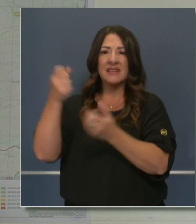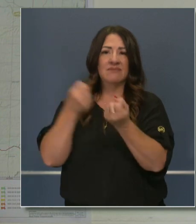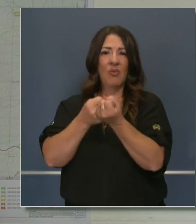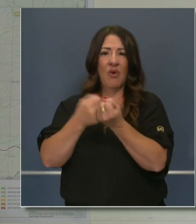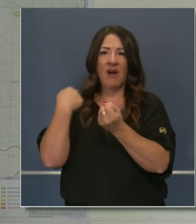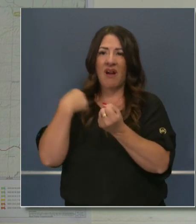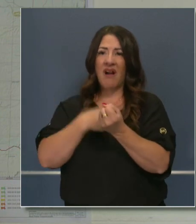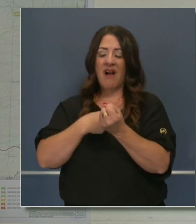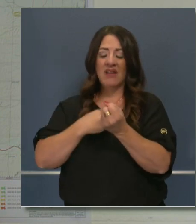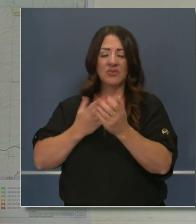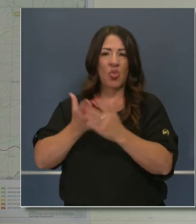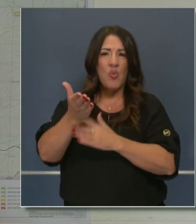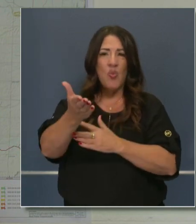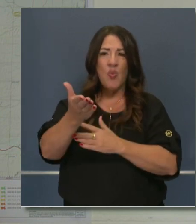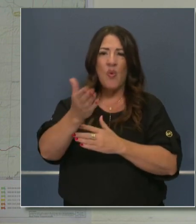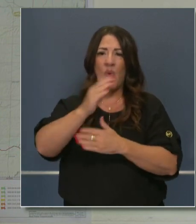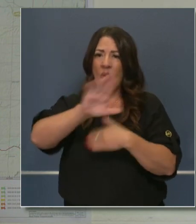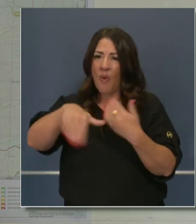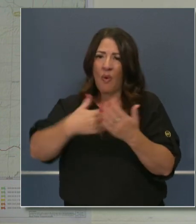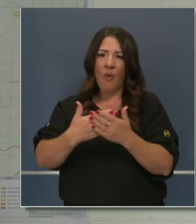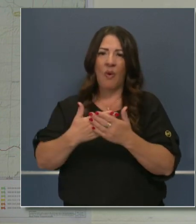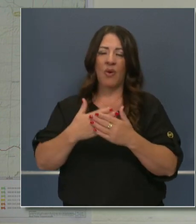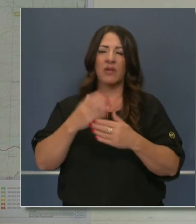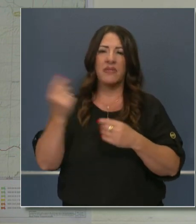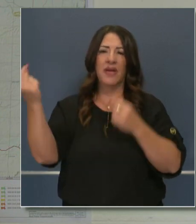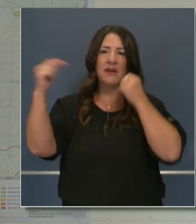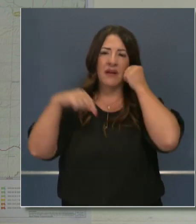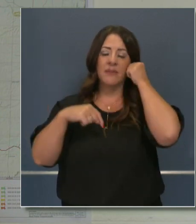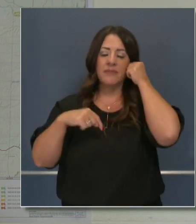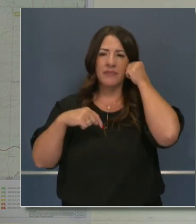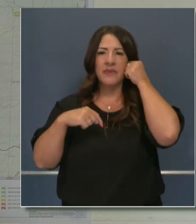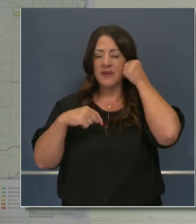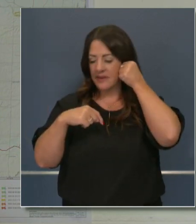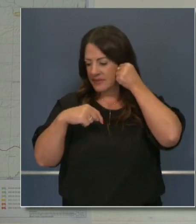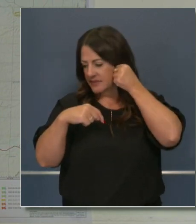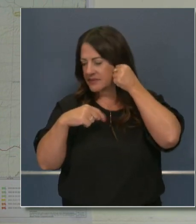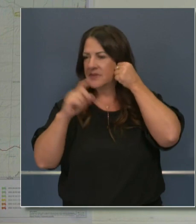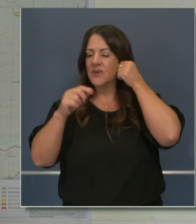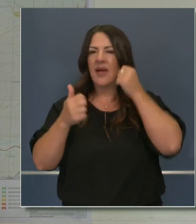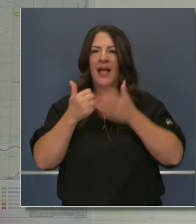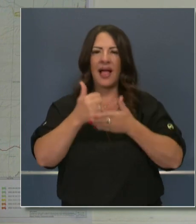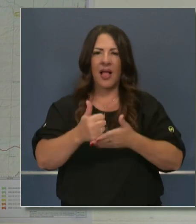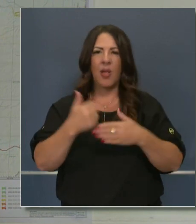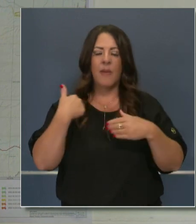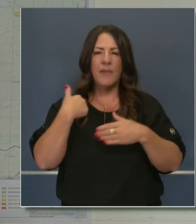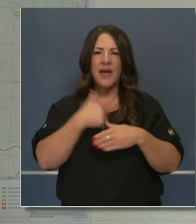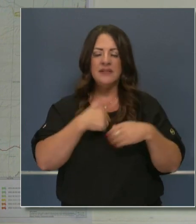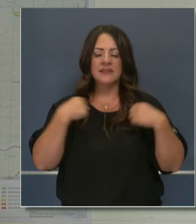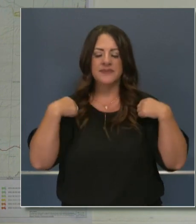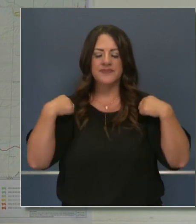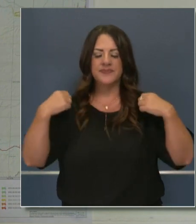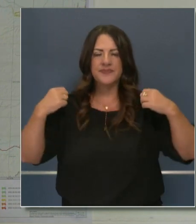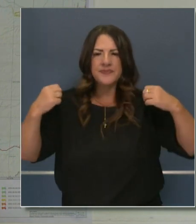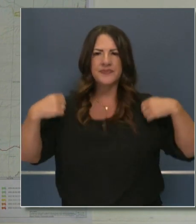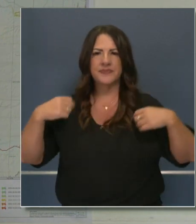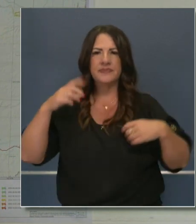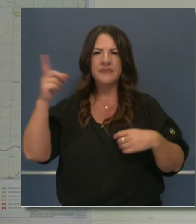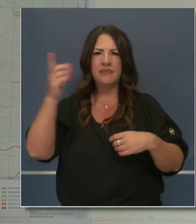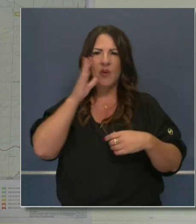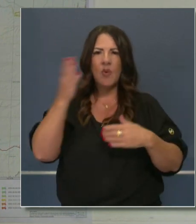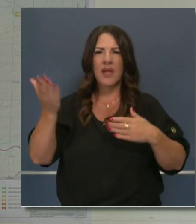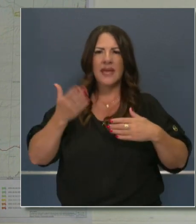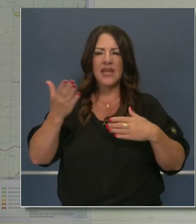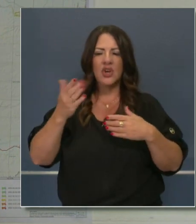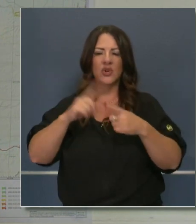throughout the process and are here with us today. Our effort today here is to come up and do a damage assessment, take a look